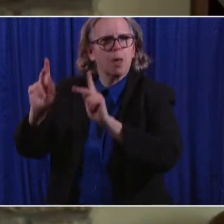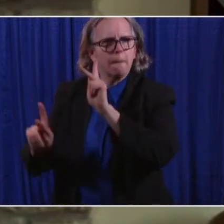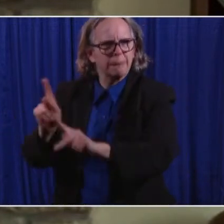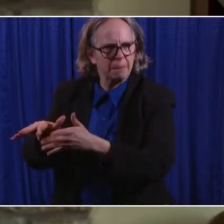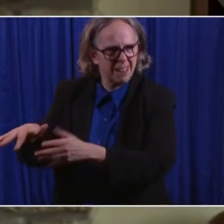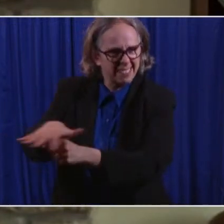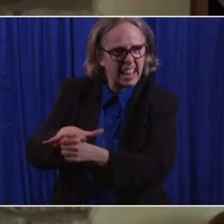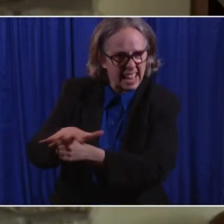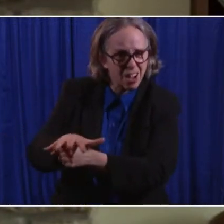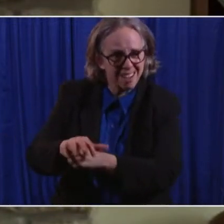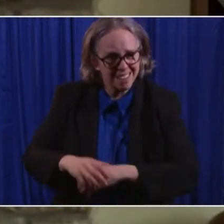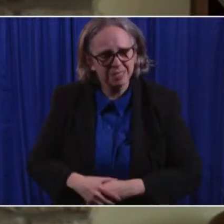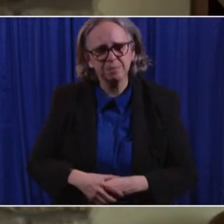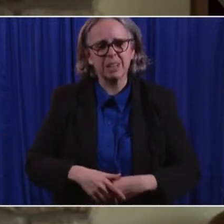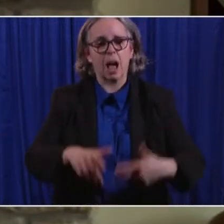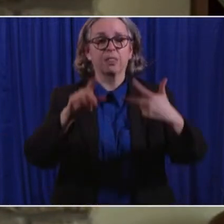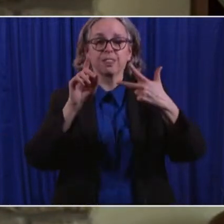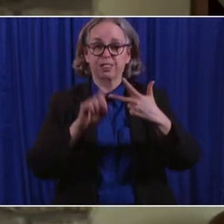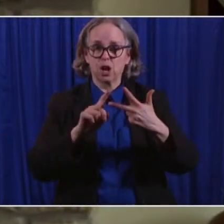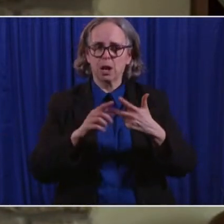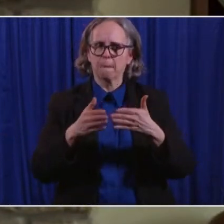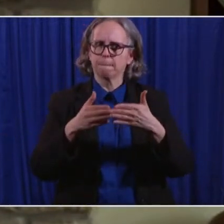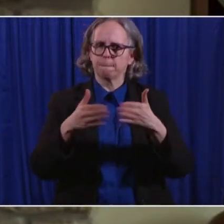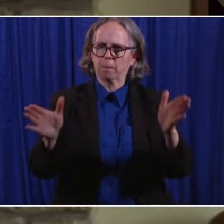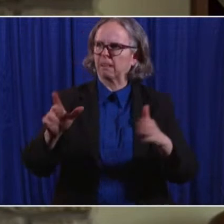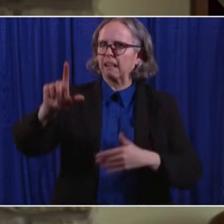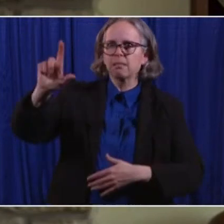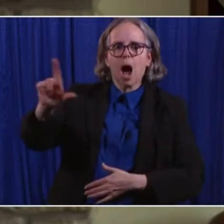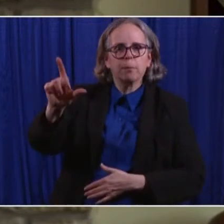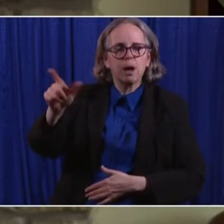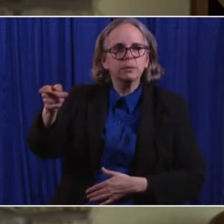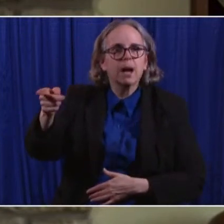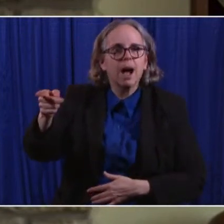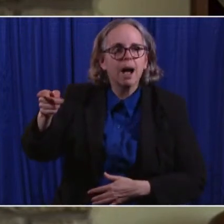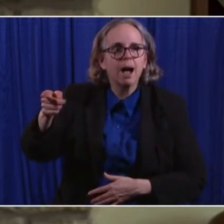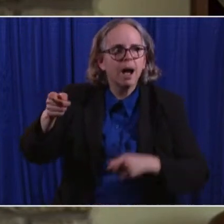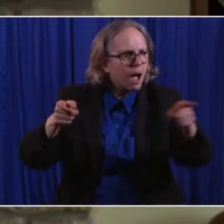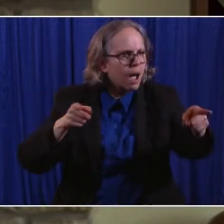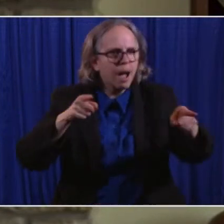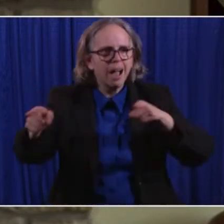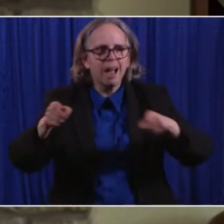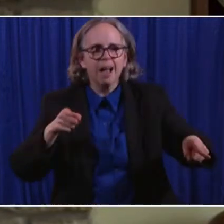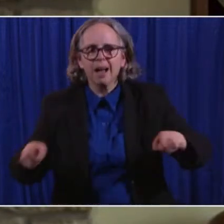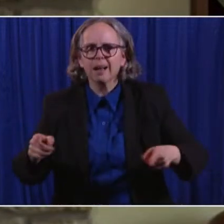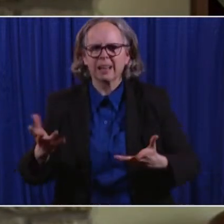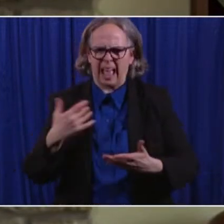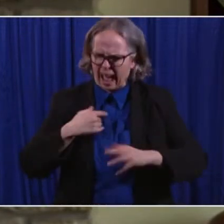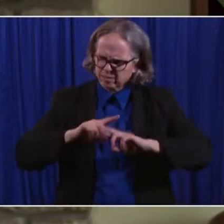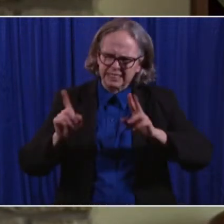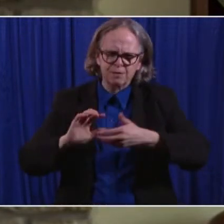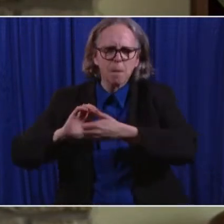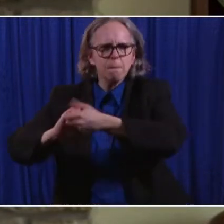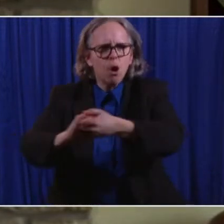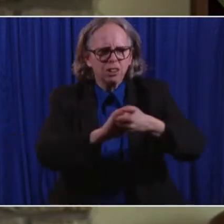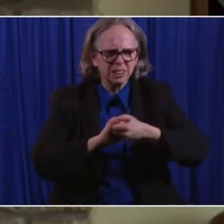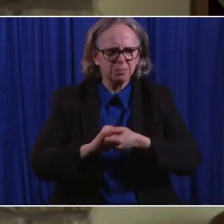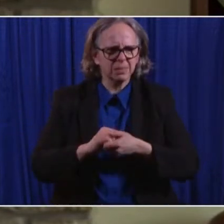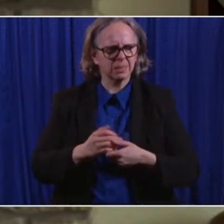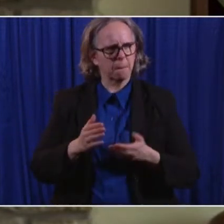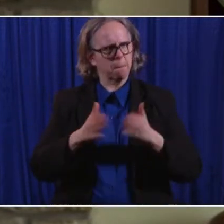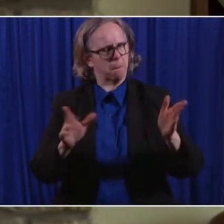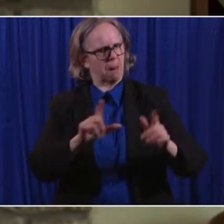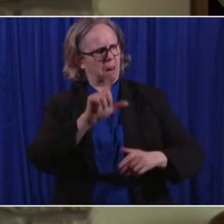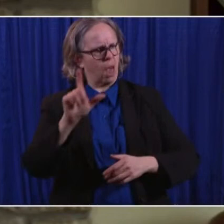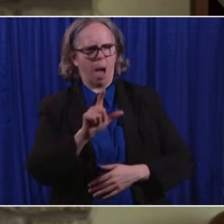libraries. Our third initiative is focused on partnering with our great public libraries in Ohio to make at-home tests